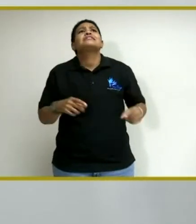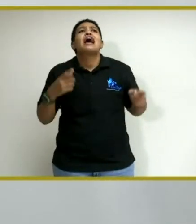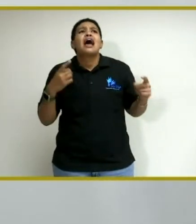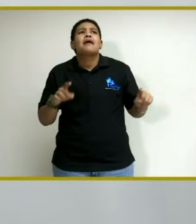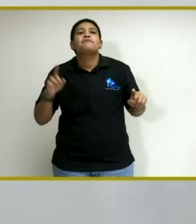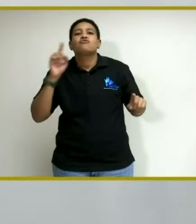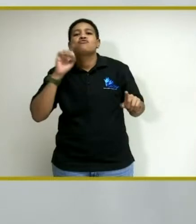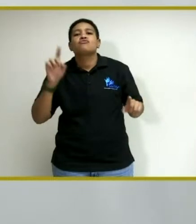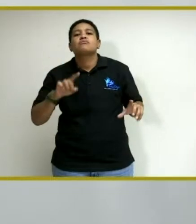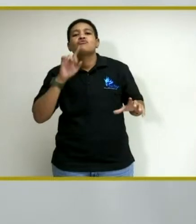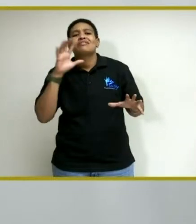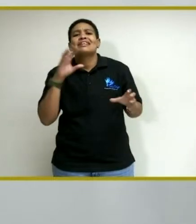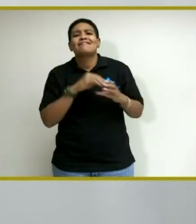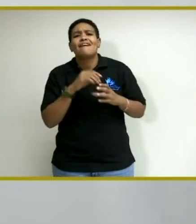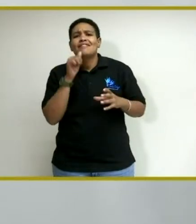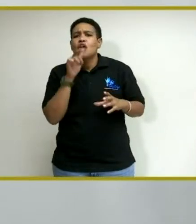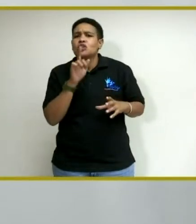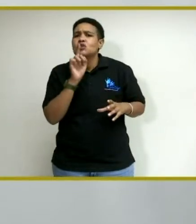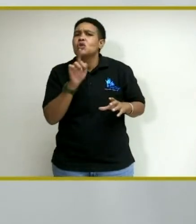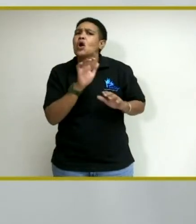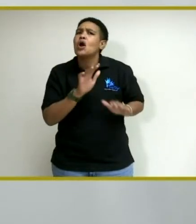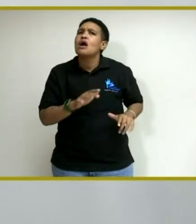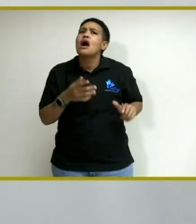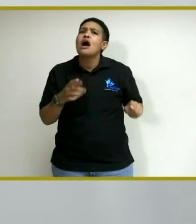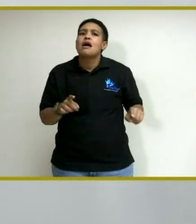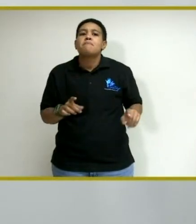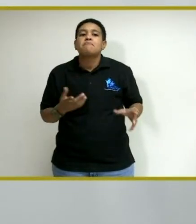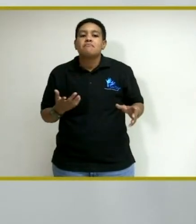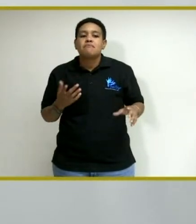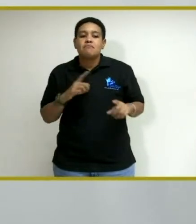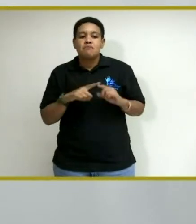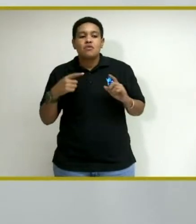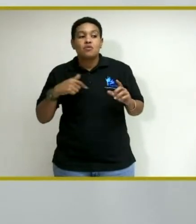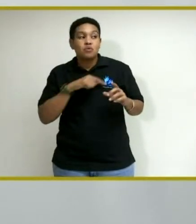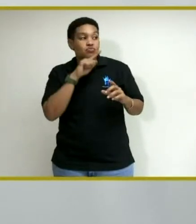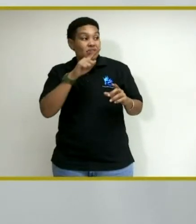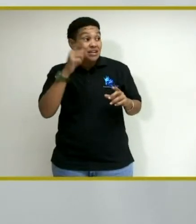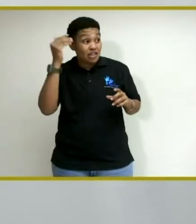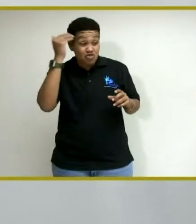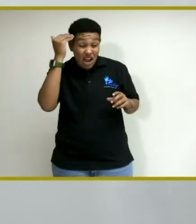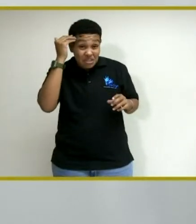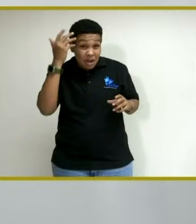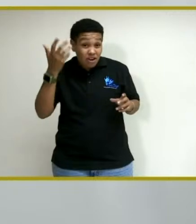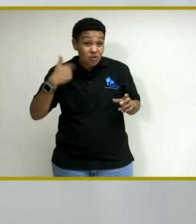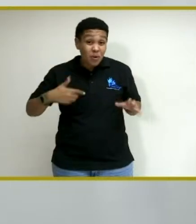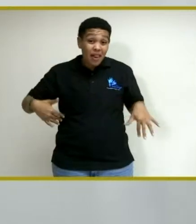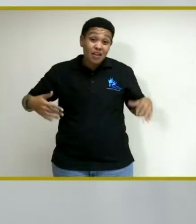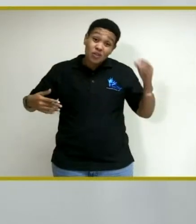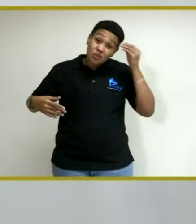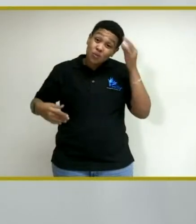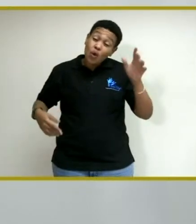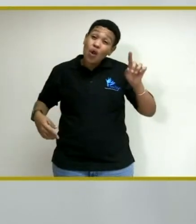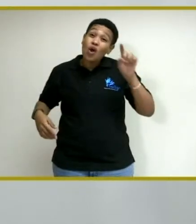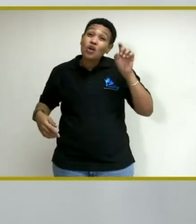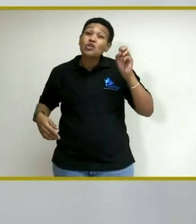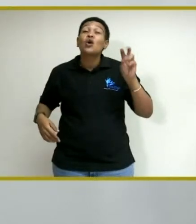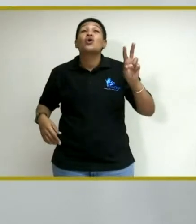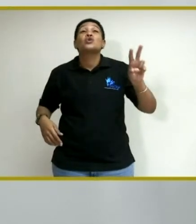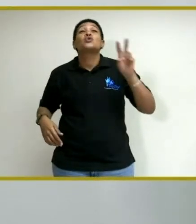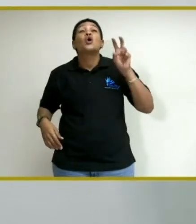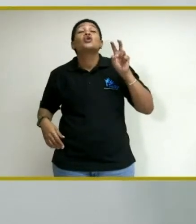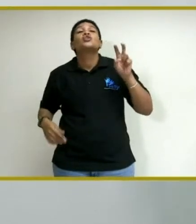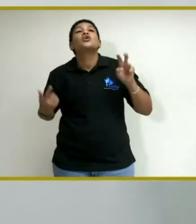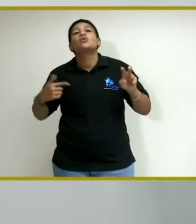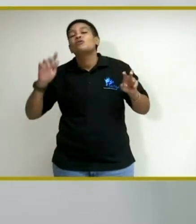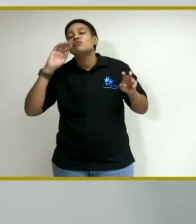that involves uncertainties. But we're being transparent. We haven't been told it's 100 or 200. We've